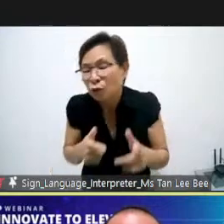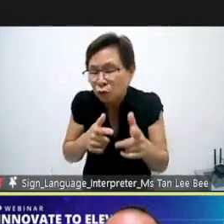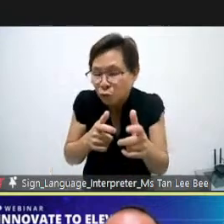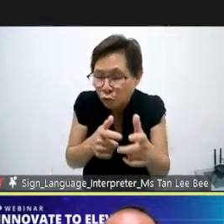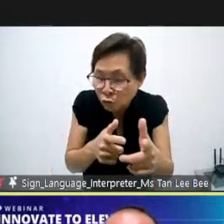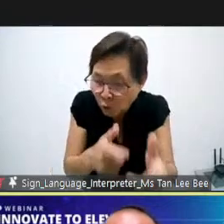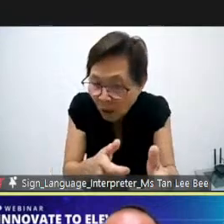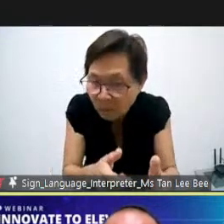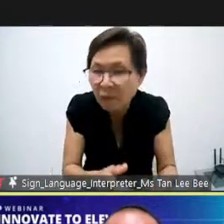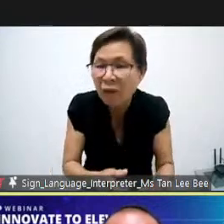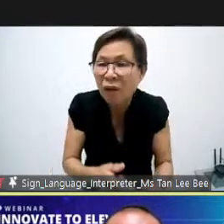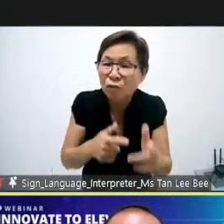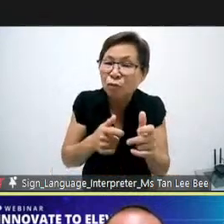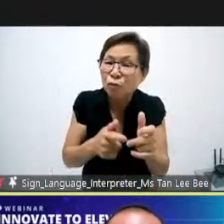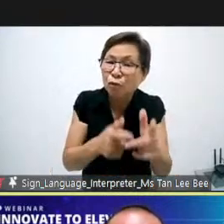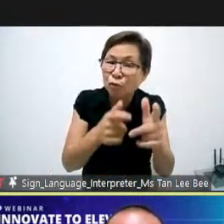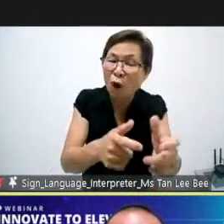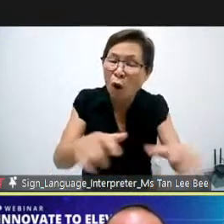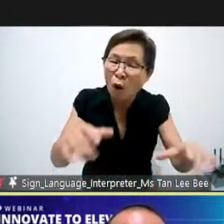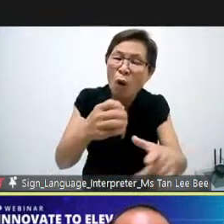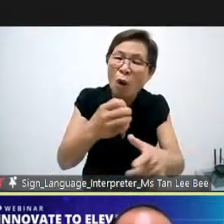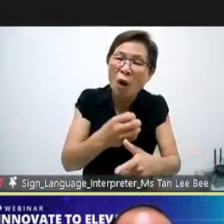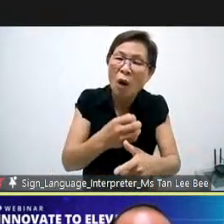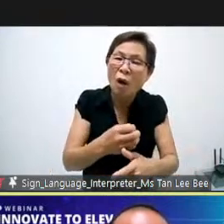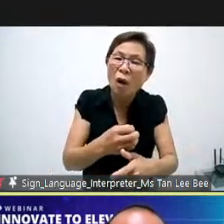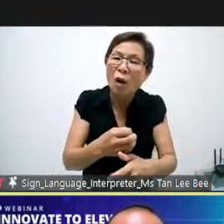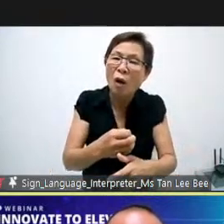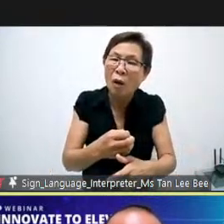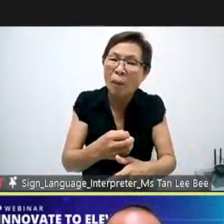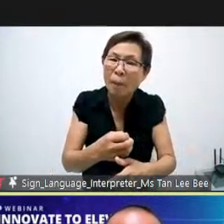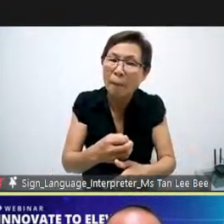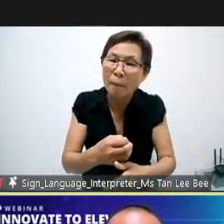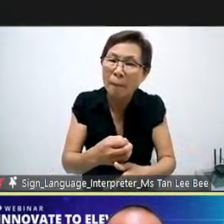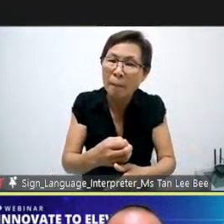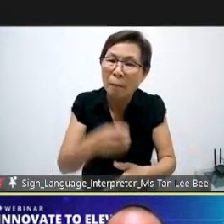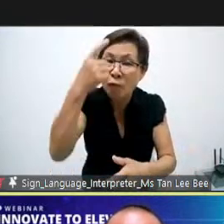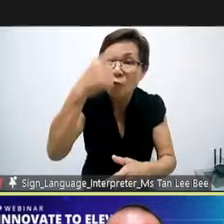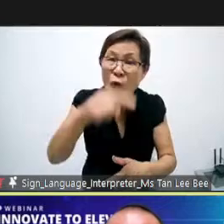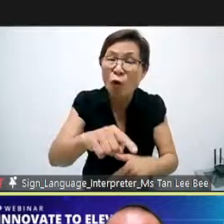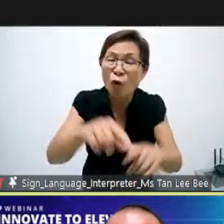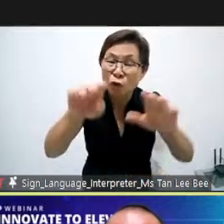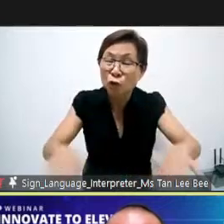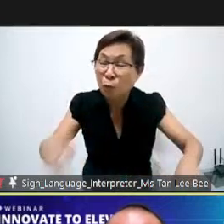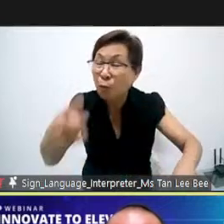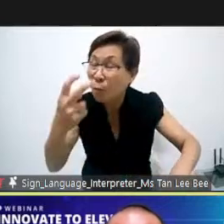have doing the drilling for their